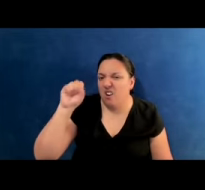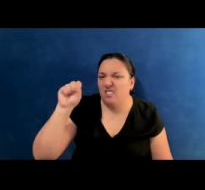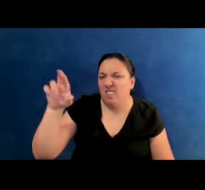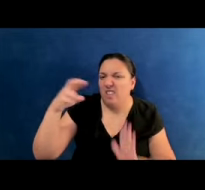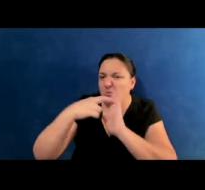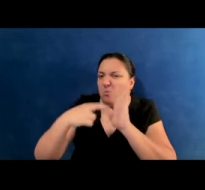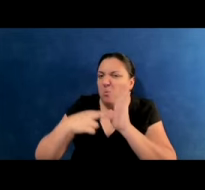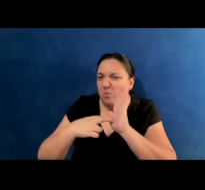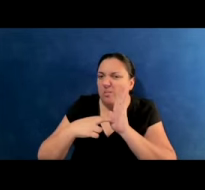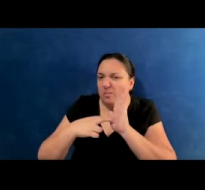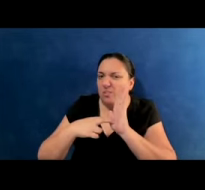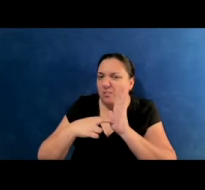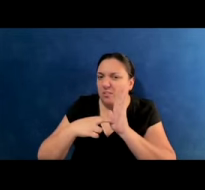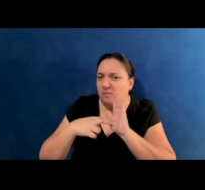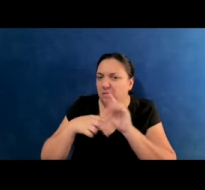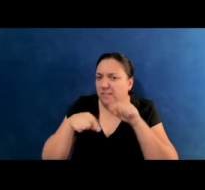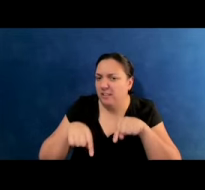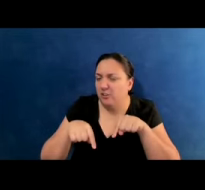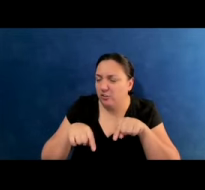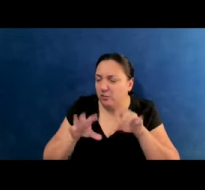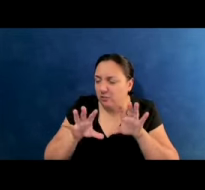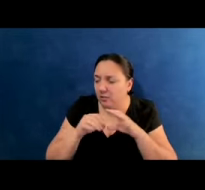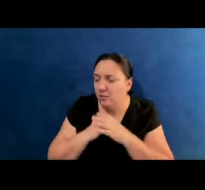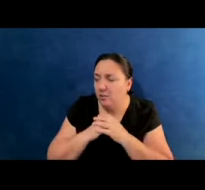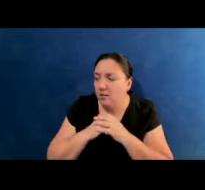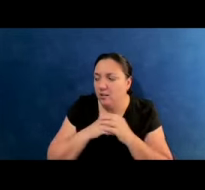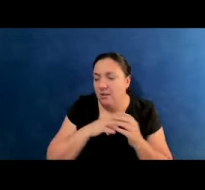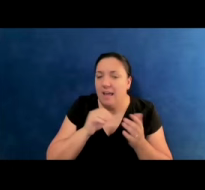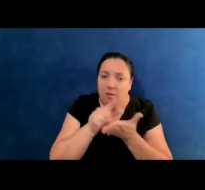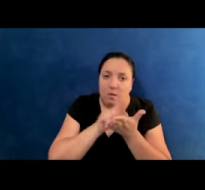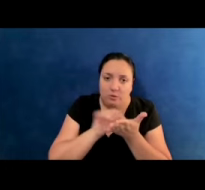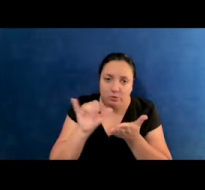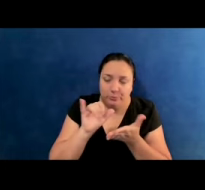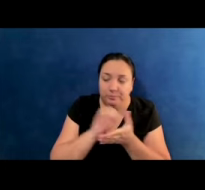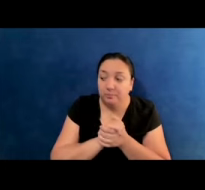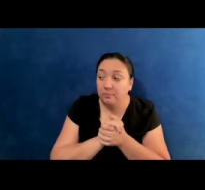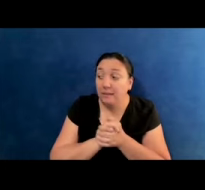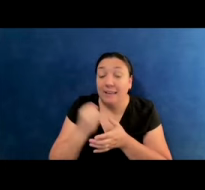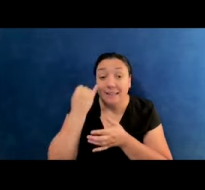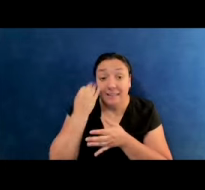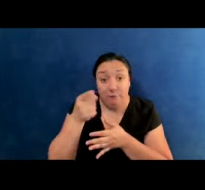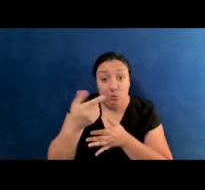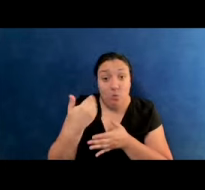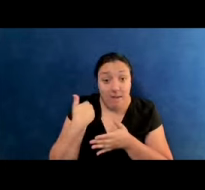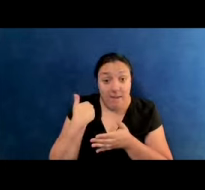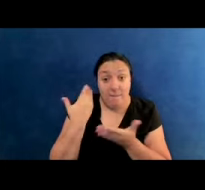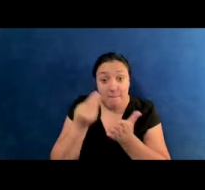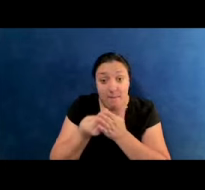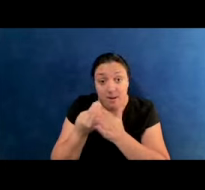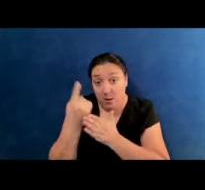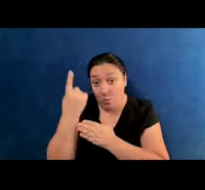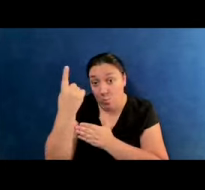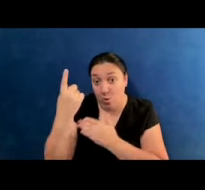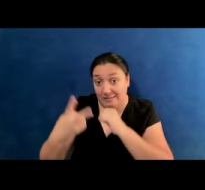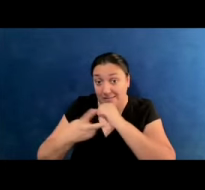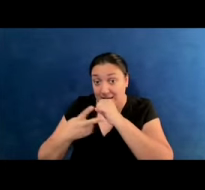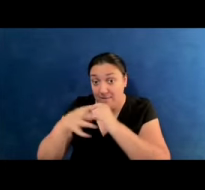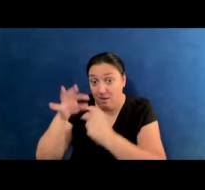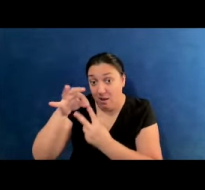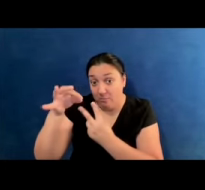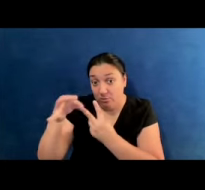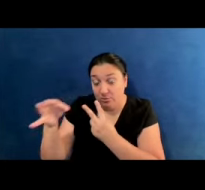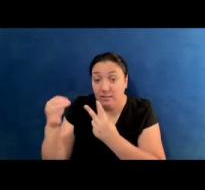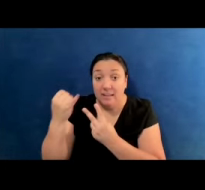of regulations here and then the original legislation. If you have money in one savings option and you